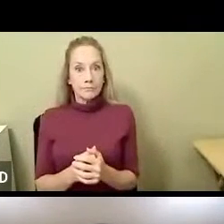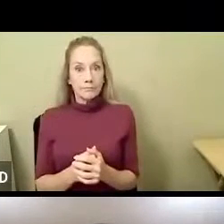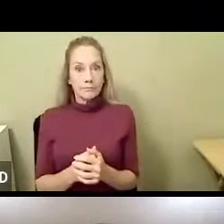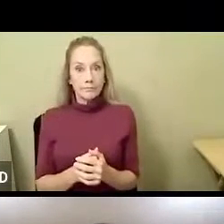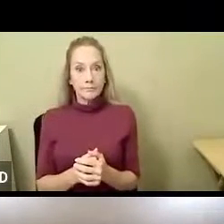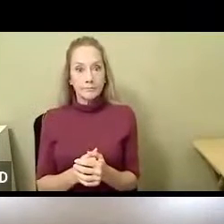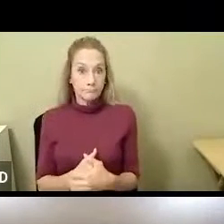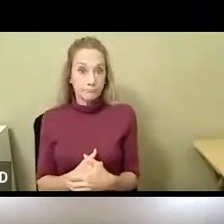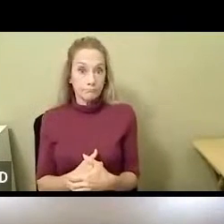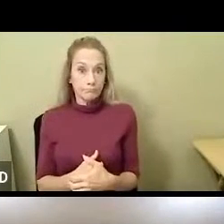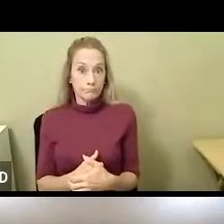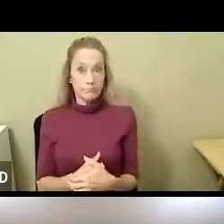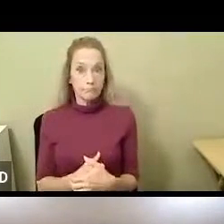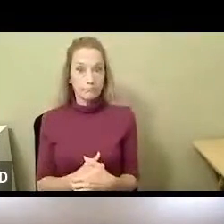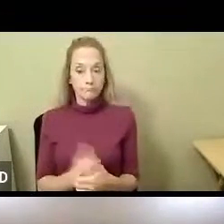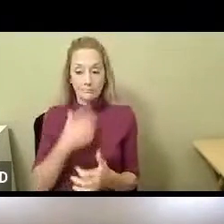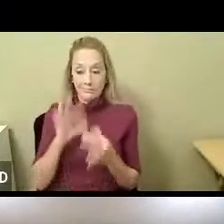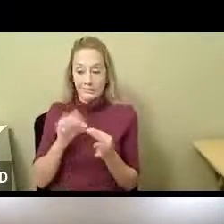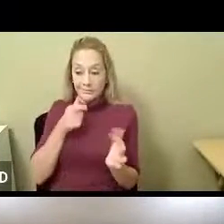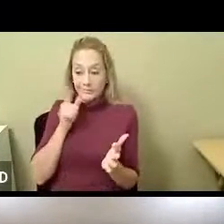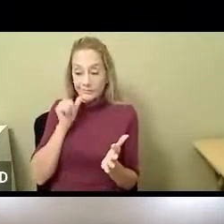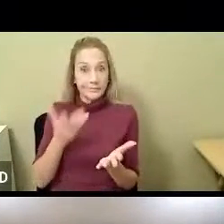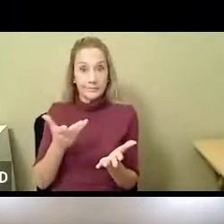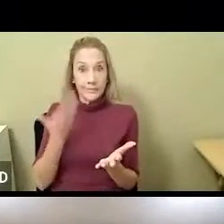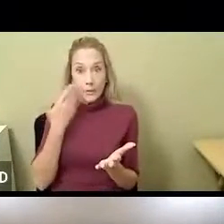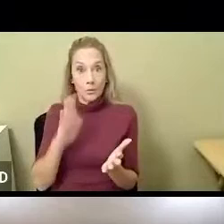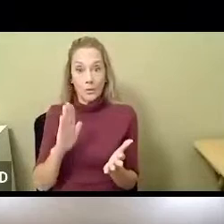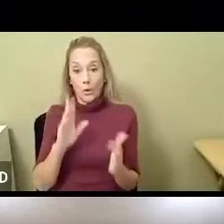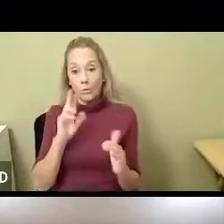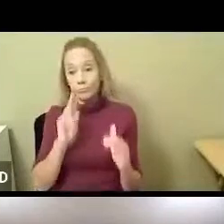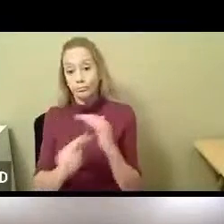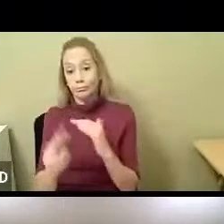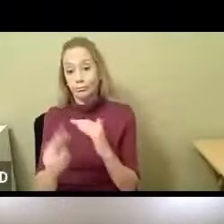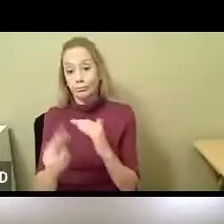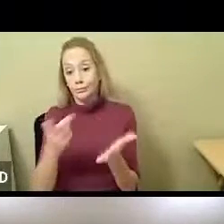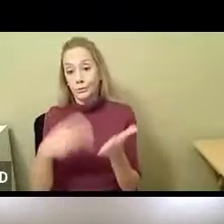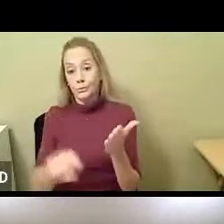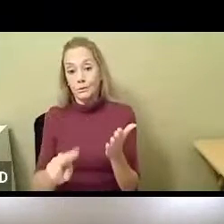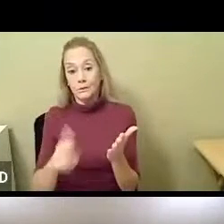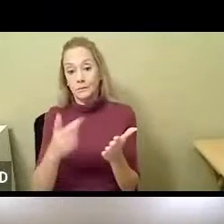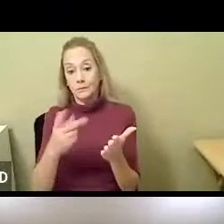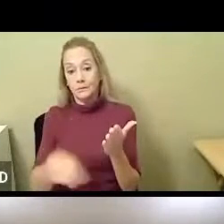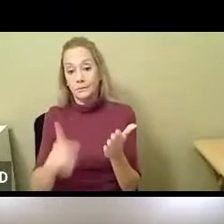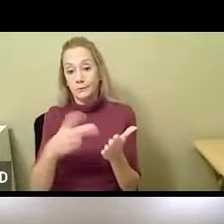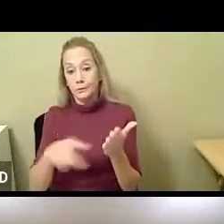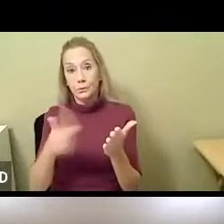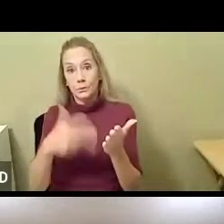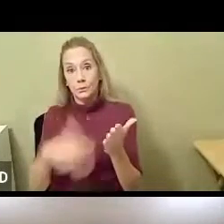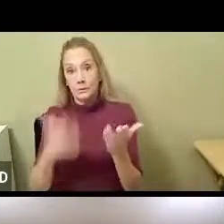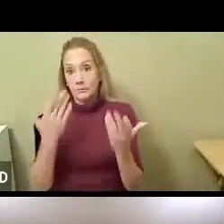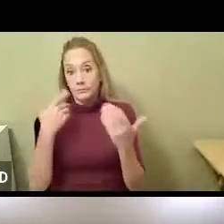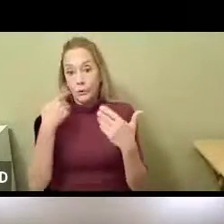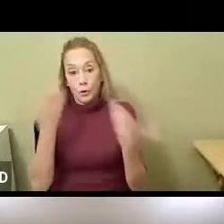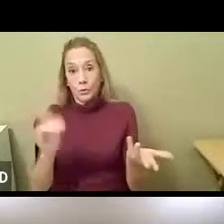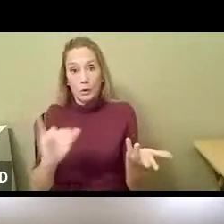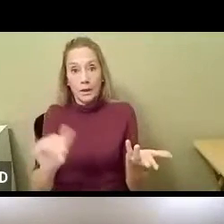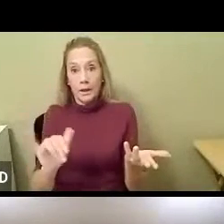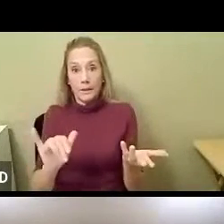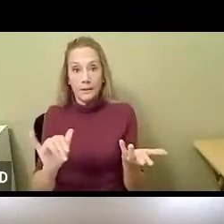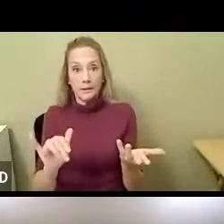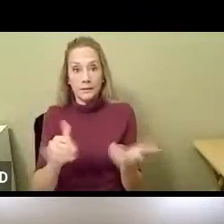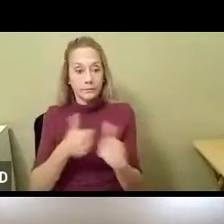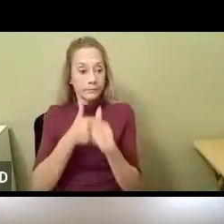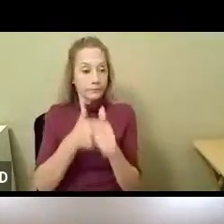and I just minute ago, I really don't know what it's going to look like over the next 2 or 3 weeks from a case count